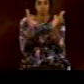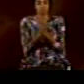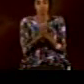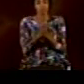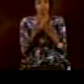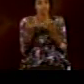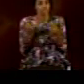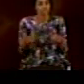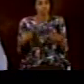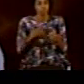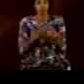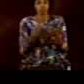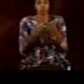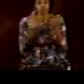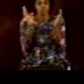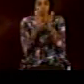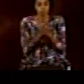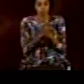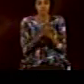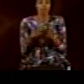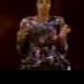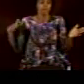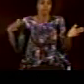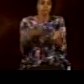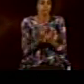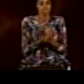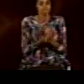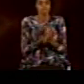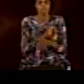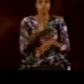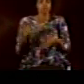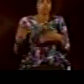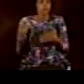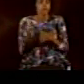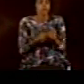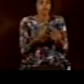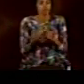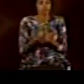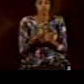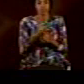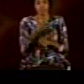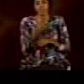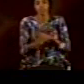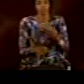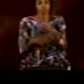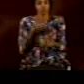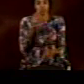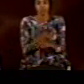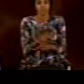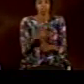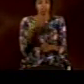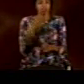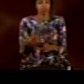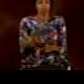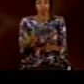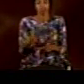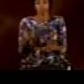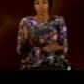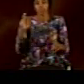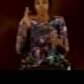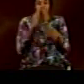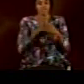pray against every form of hindrances, every form of